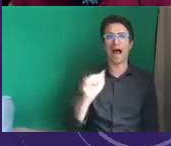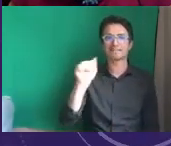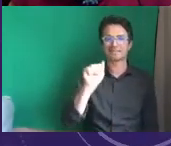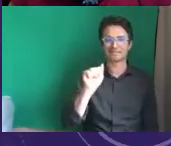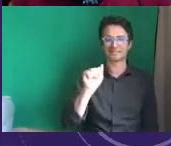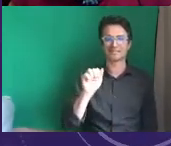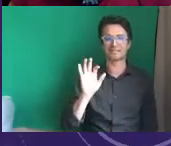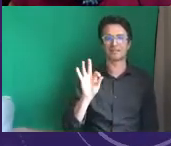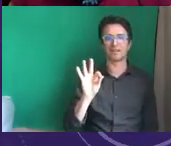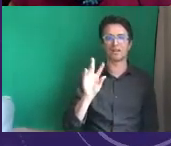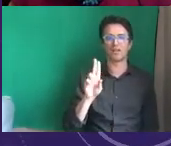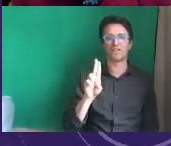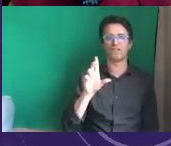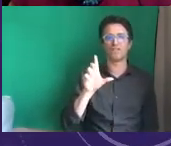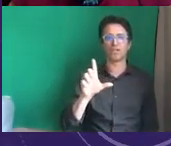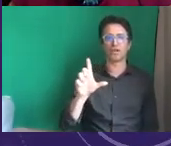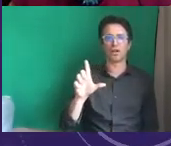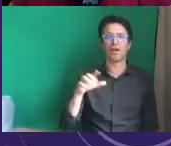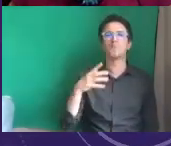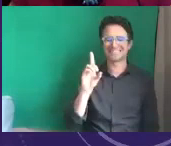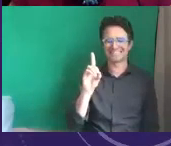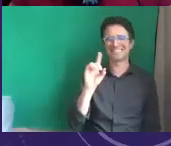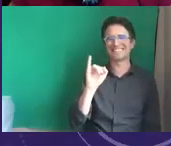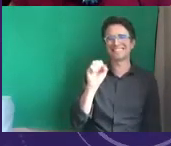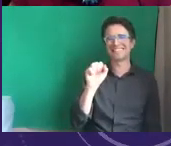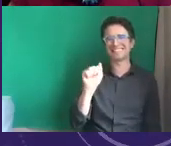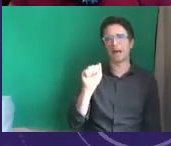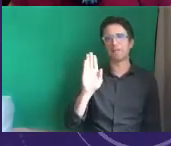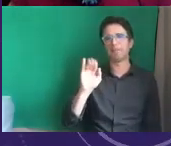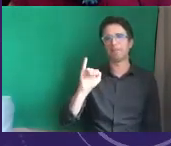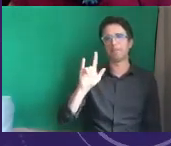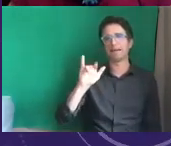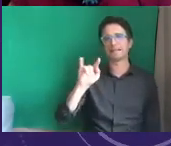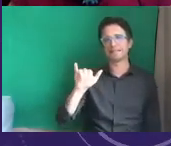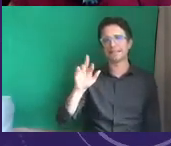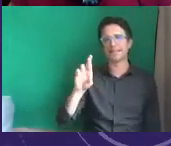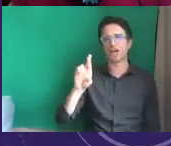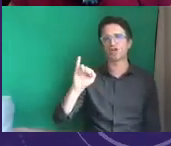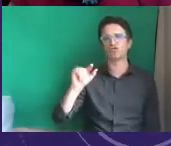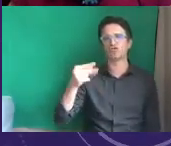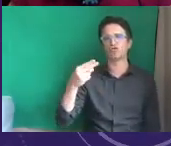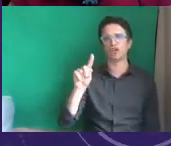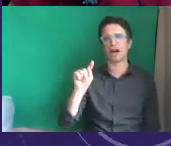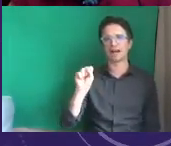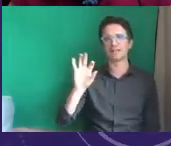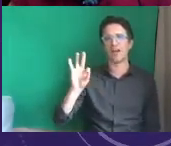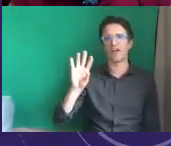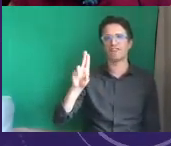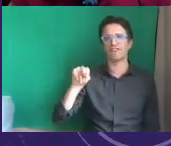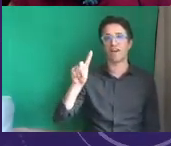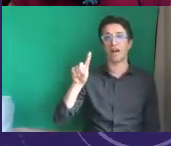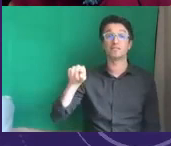in the Q&A, not the chat, but the Q&A. And we want to ensure that everyone has access